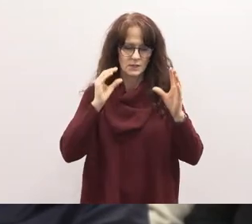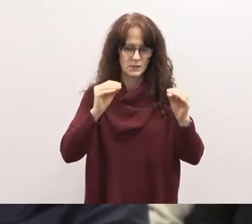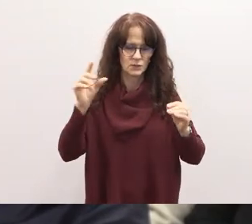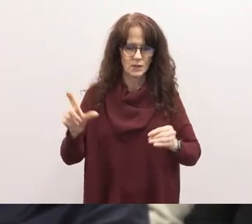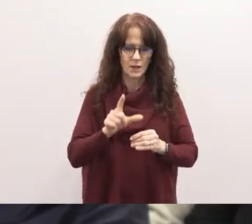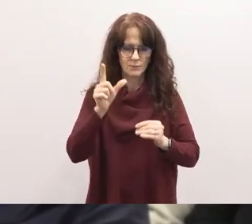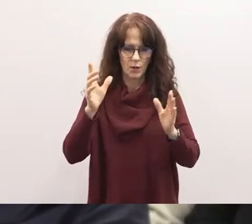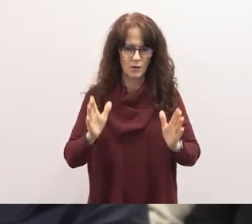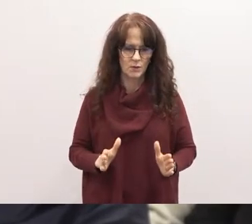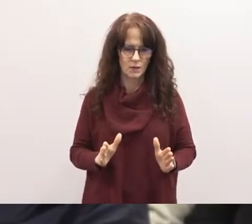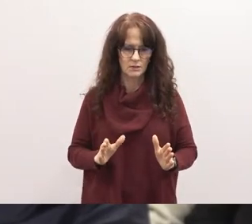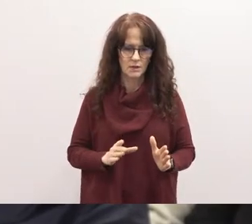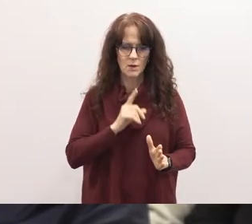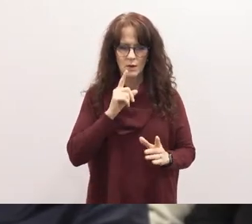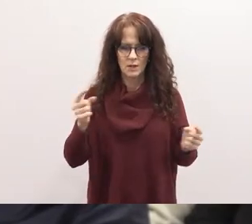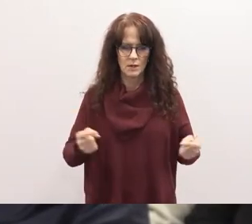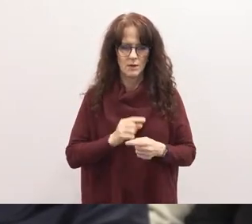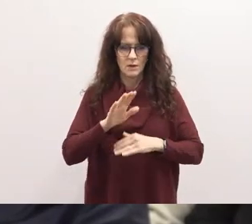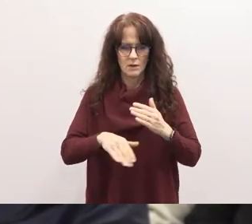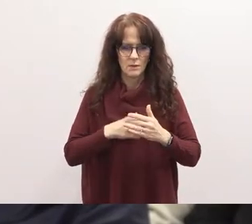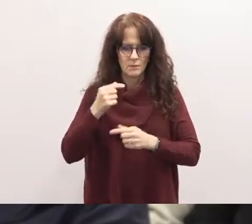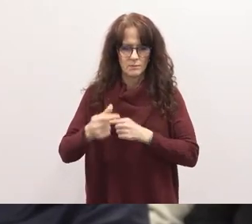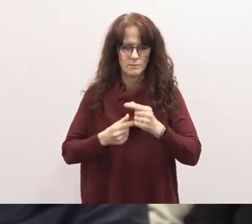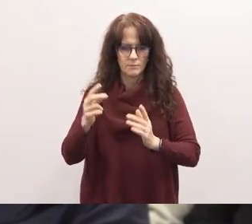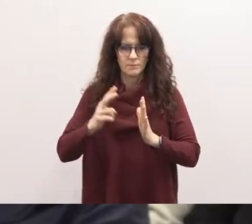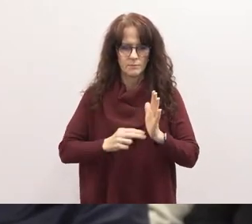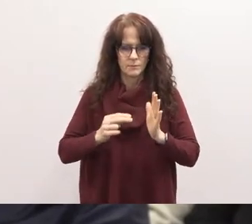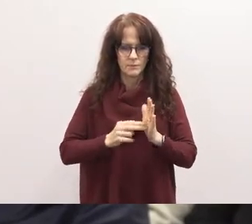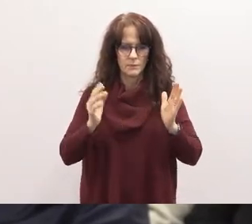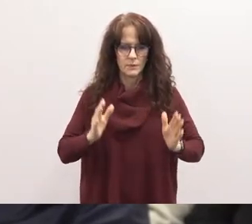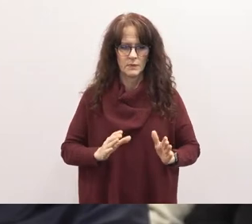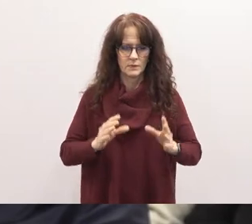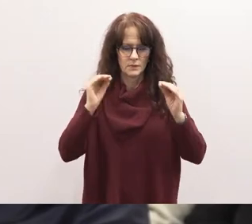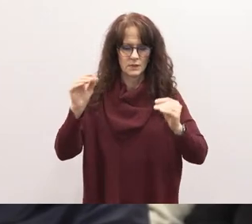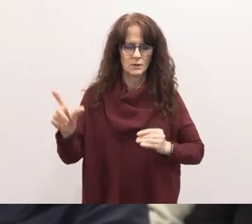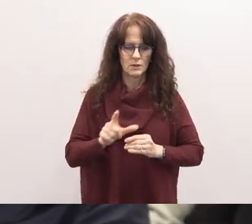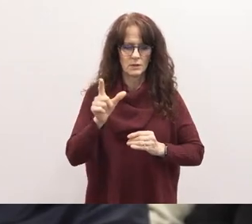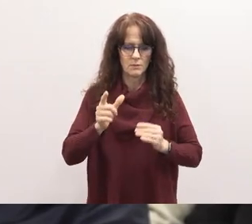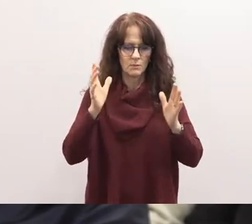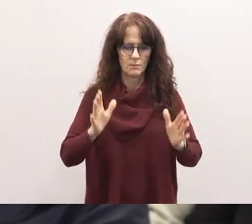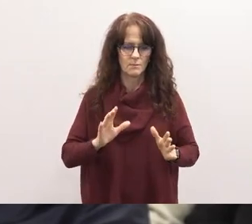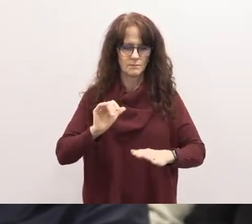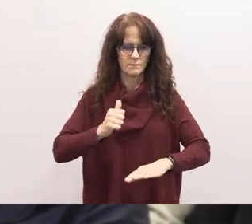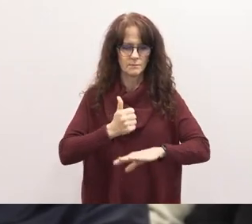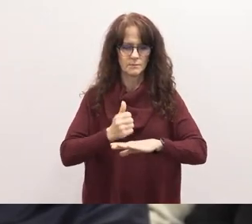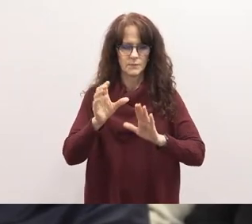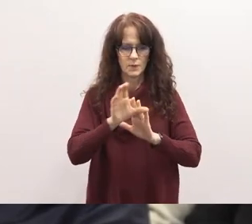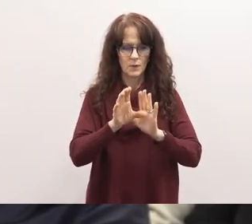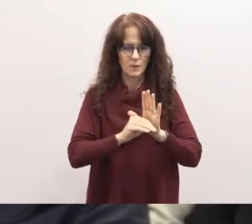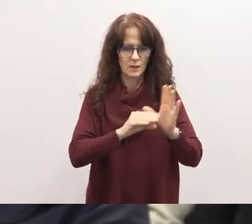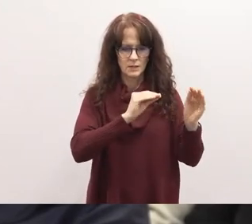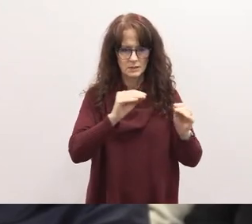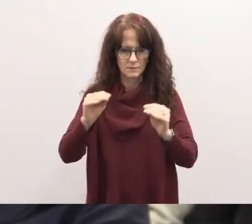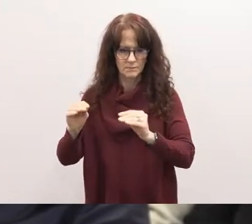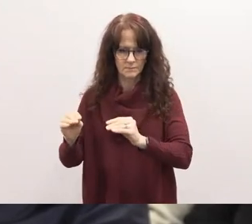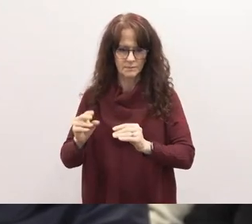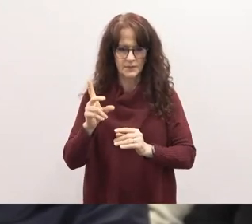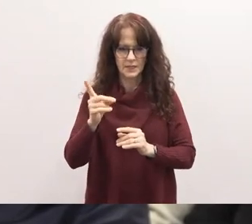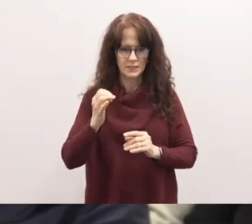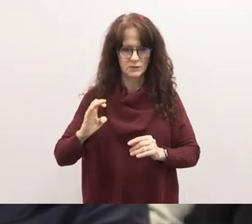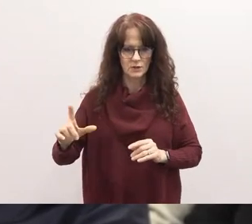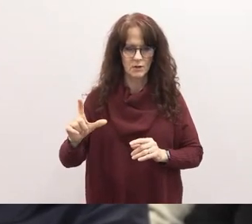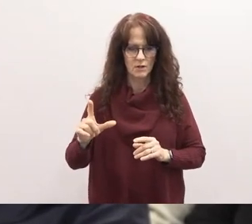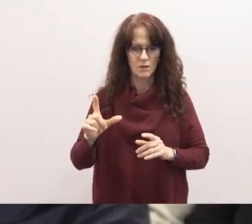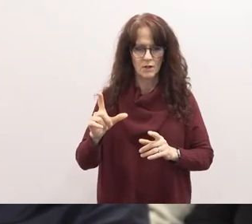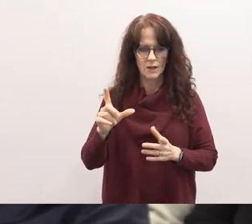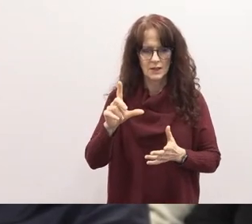also going to actively harm an entire generation of readers. Our teacher librarians design curriculum and teach our kids informational and digital literacy, so